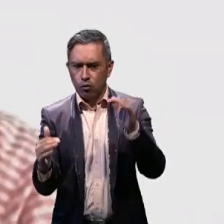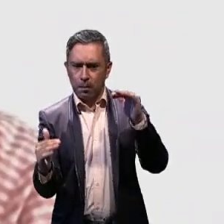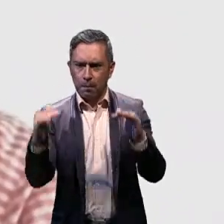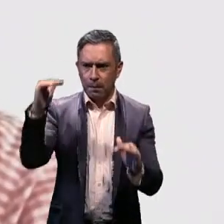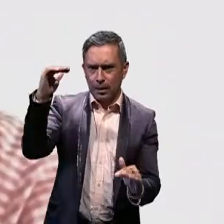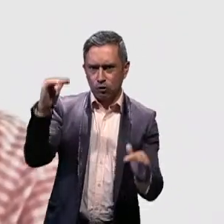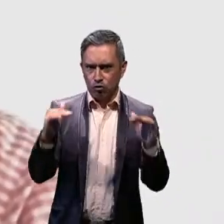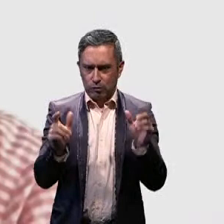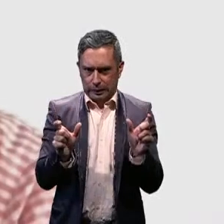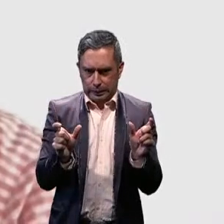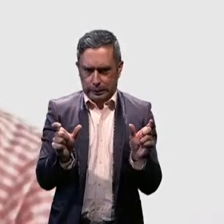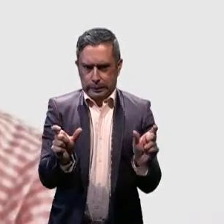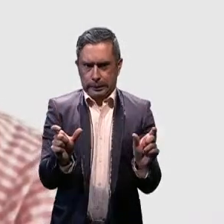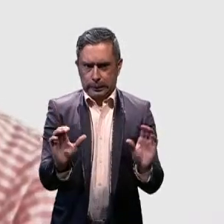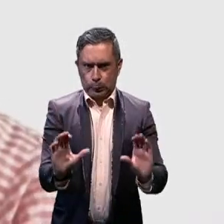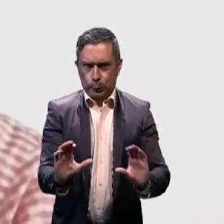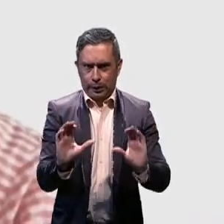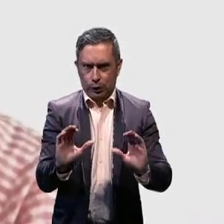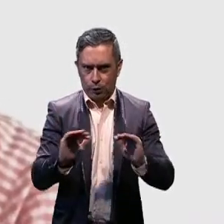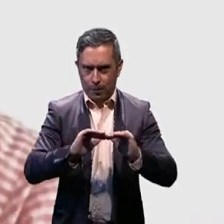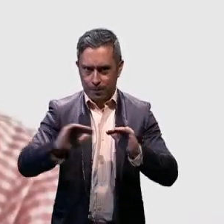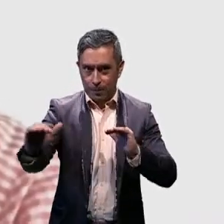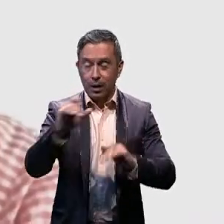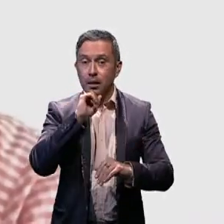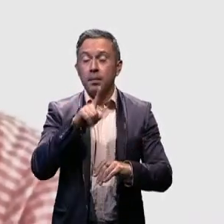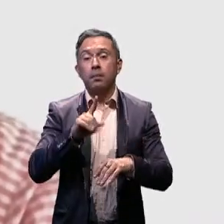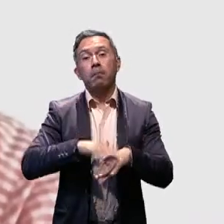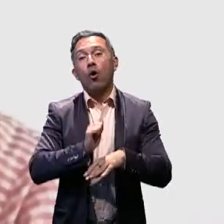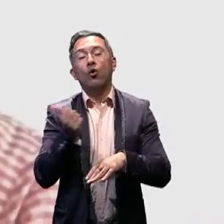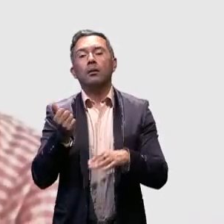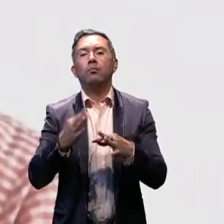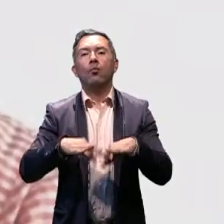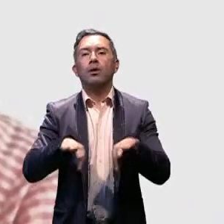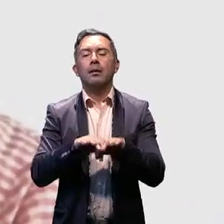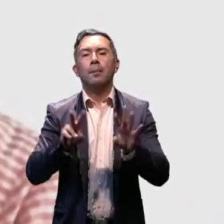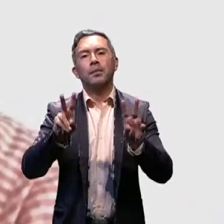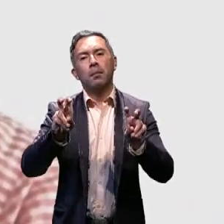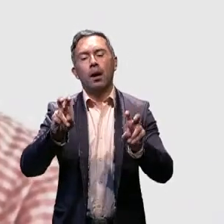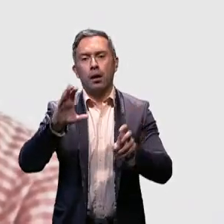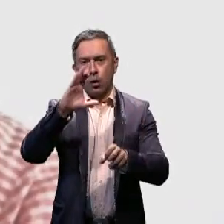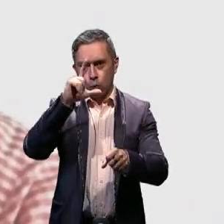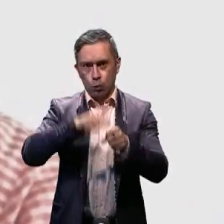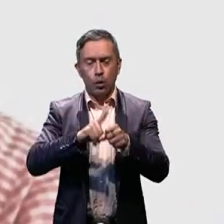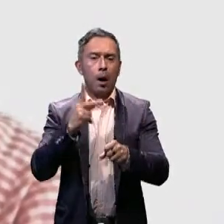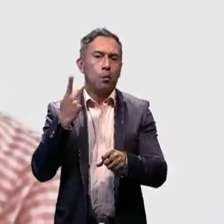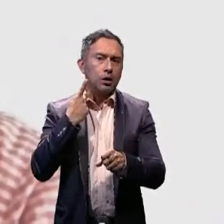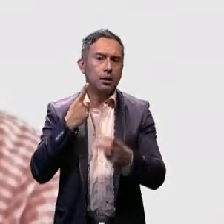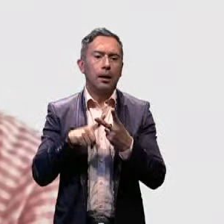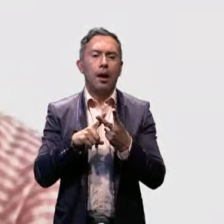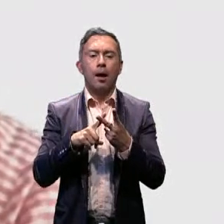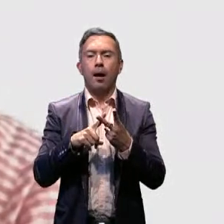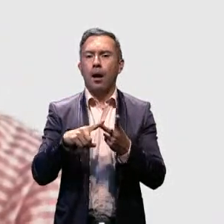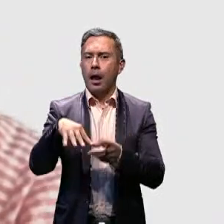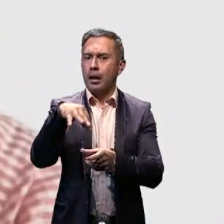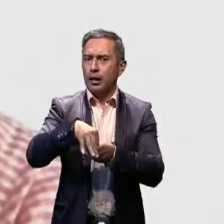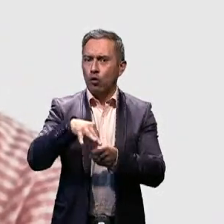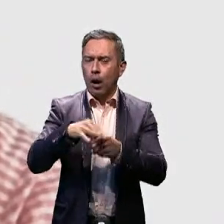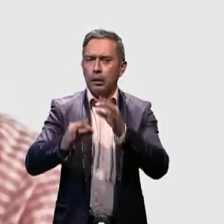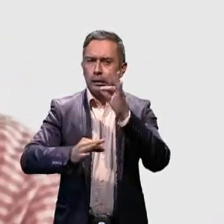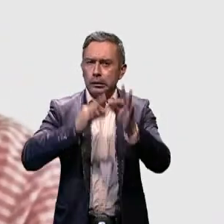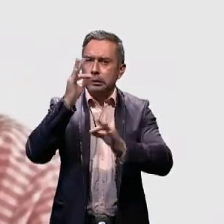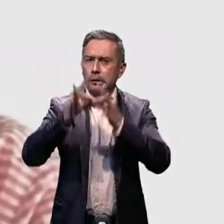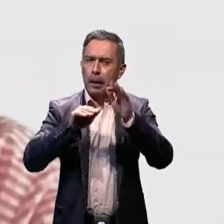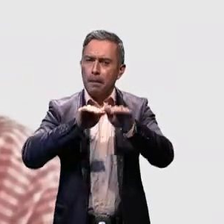mechanisms of check and balances. And we are also working to improve, undoubtedly, the dimension of the political culture and the